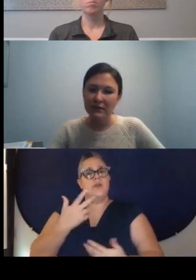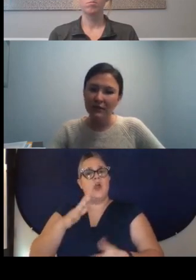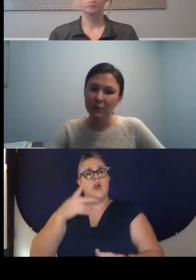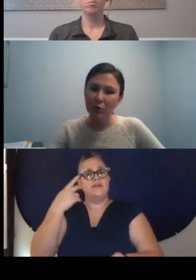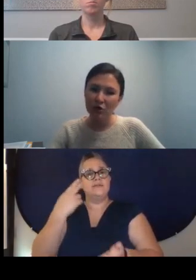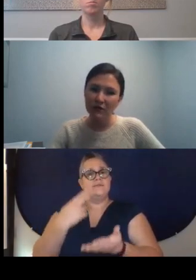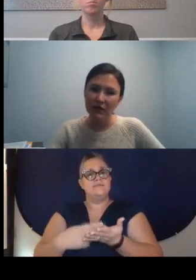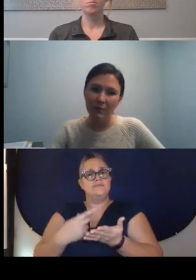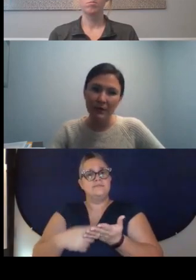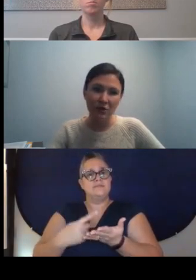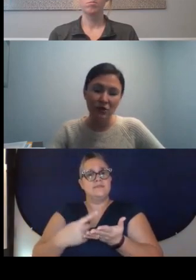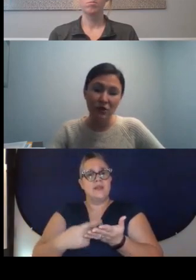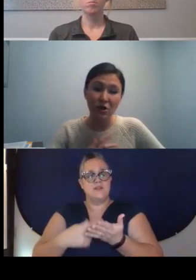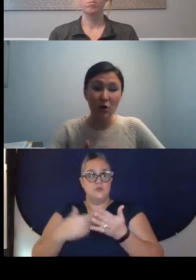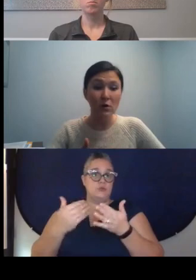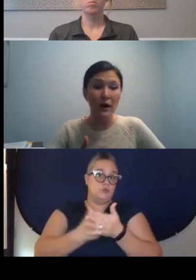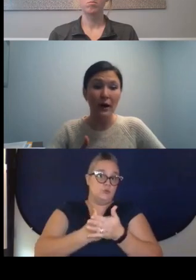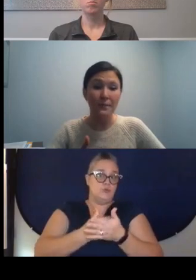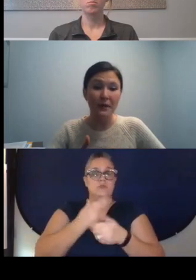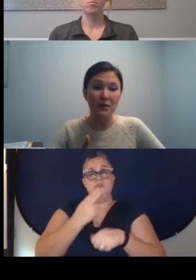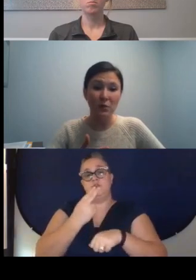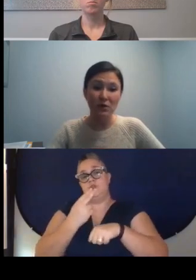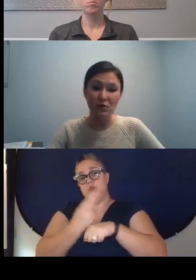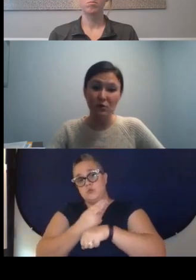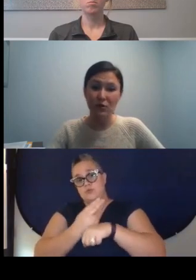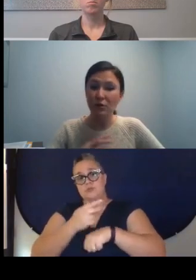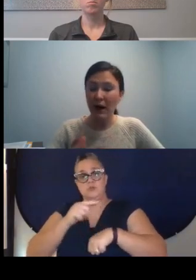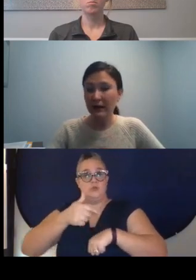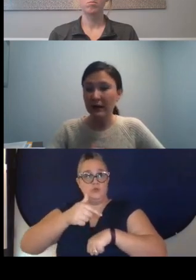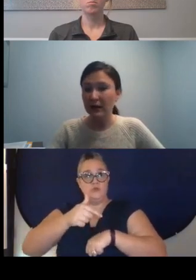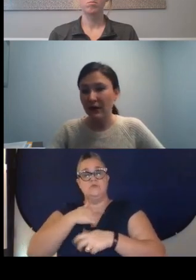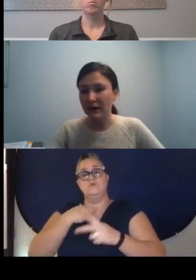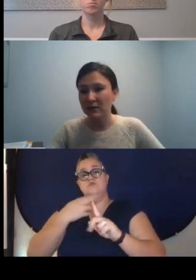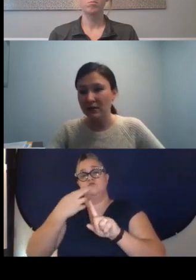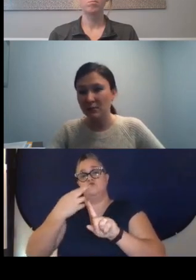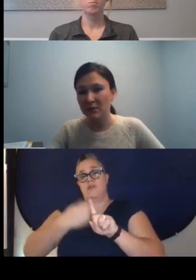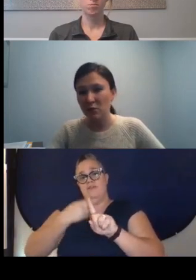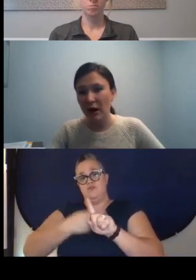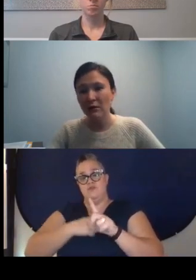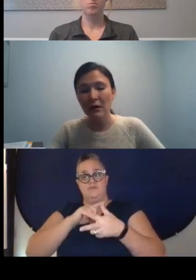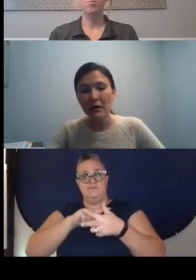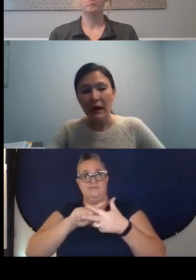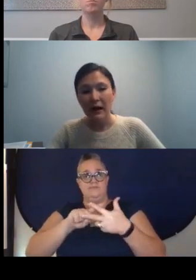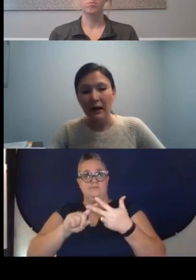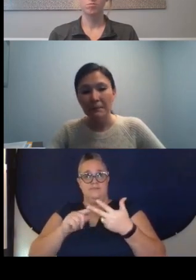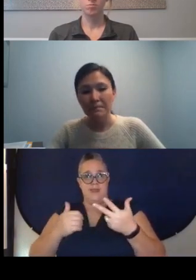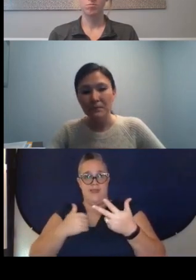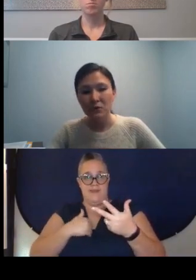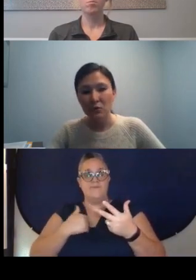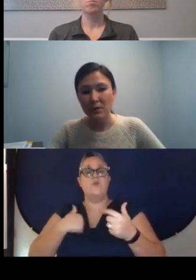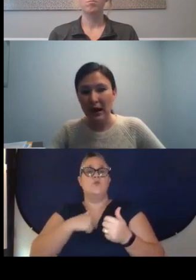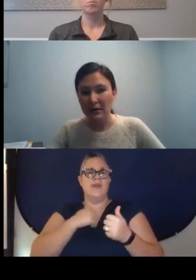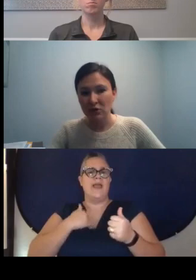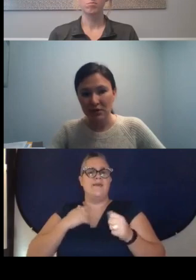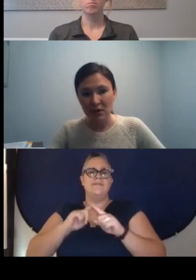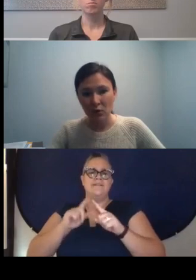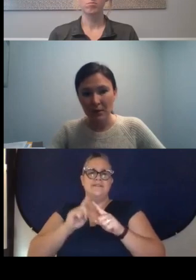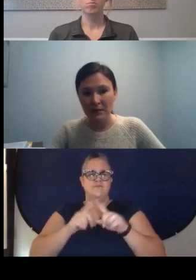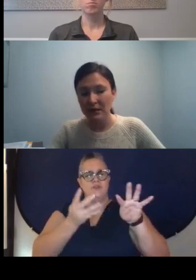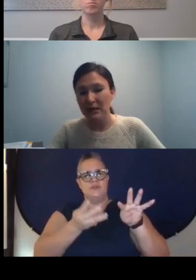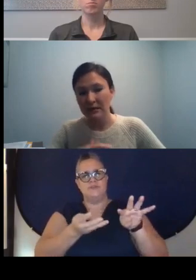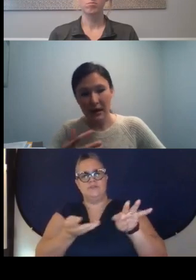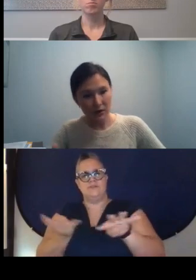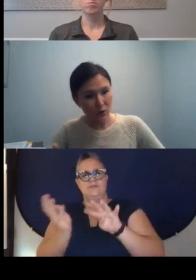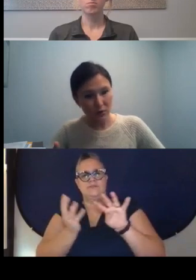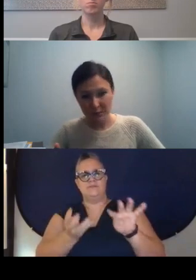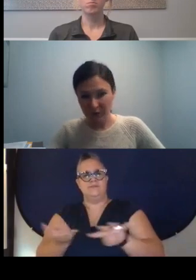also, kind of a different portion of the company, just to know, is we do the racking and conveyor systems as well. So beyond just the